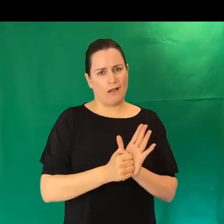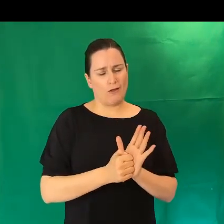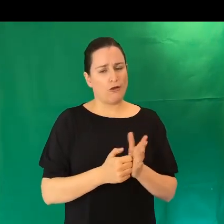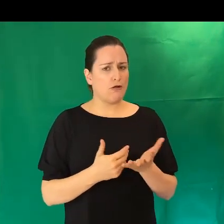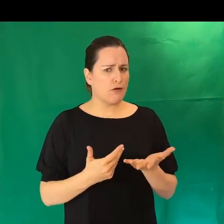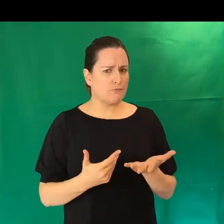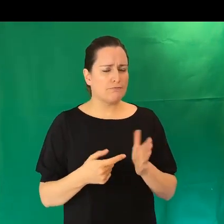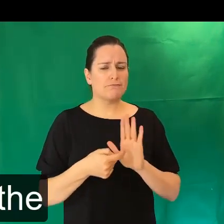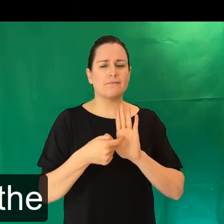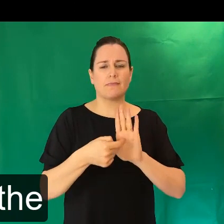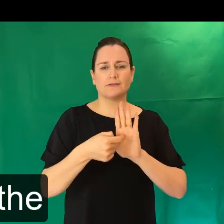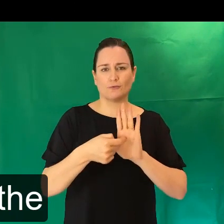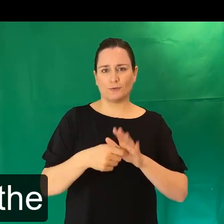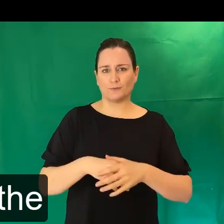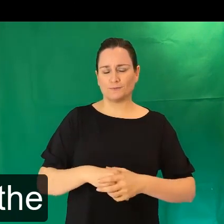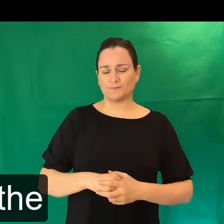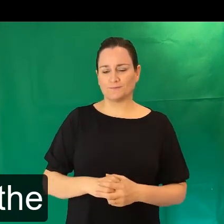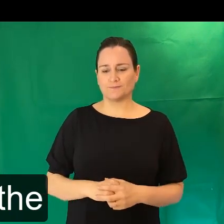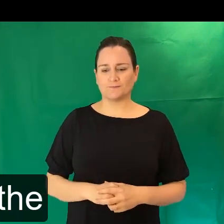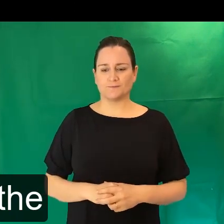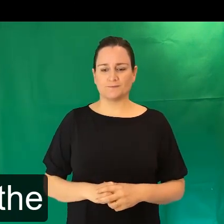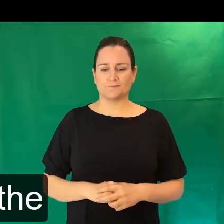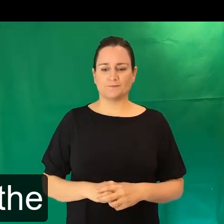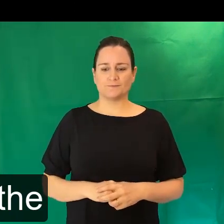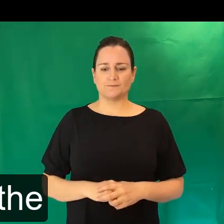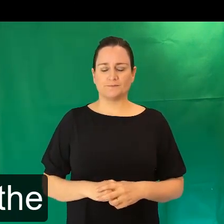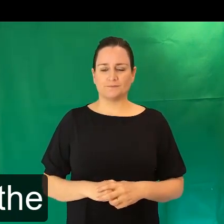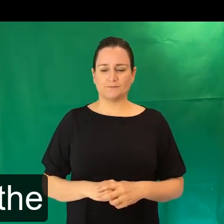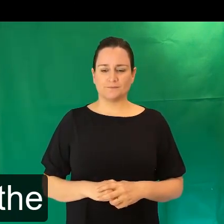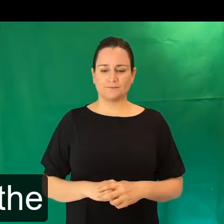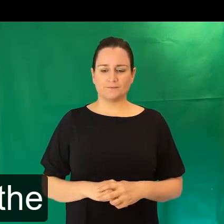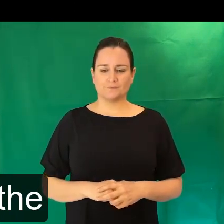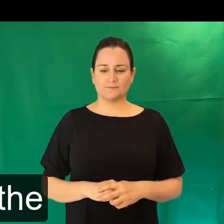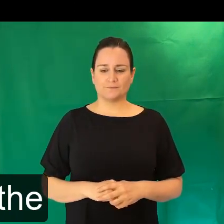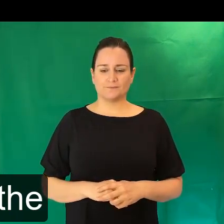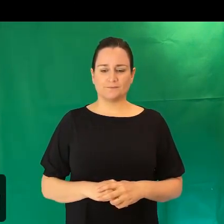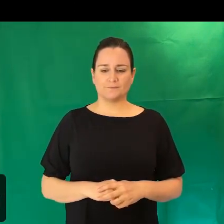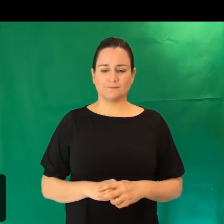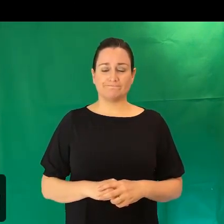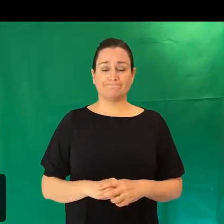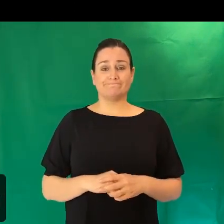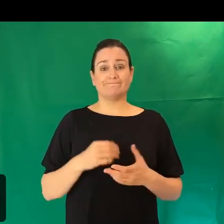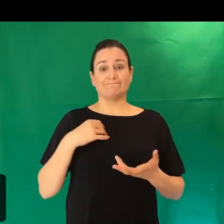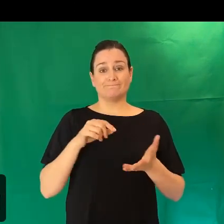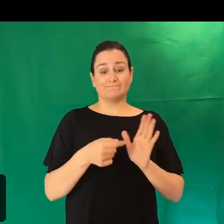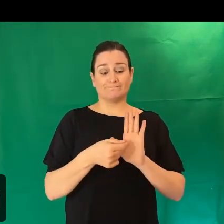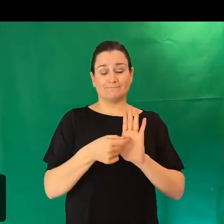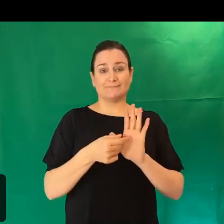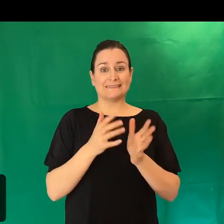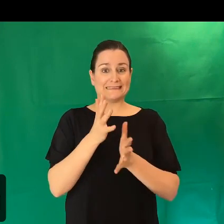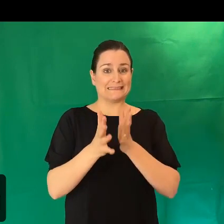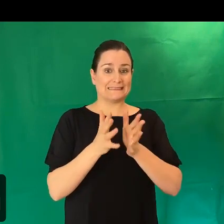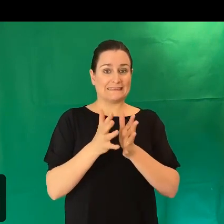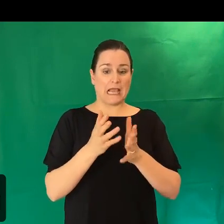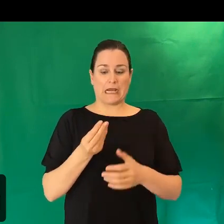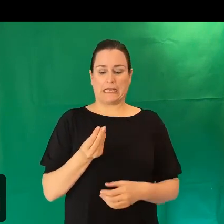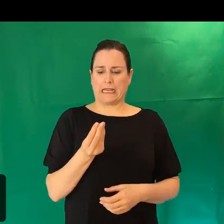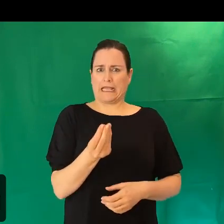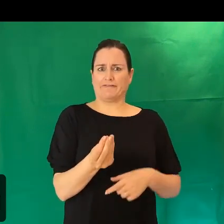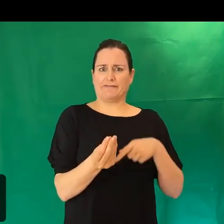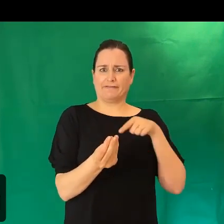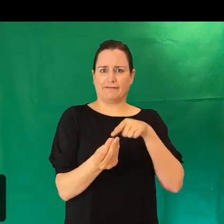Okay, let's take a look at some examples. I'm going to show you the paradigm of the verb